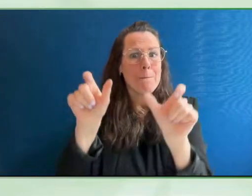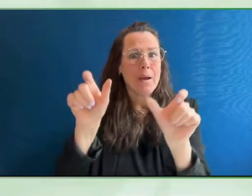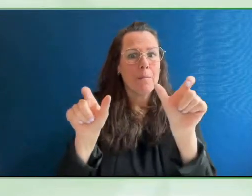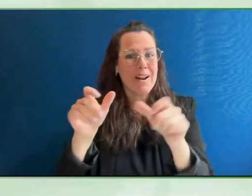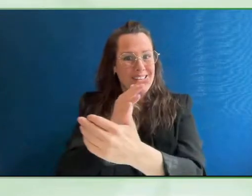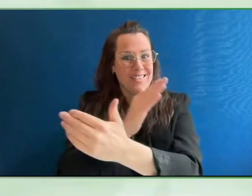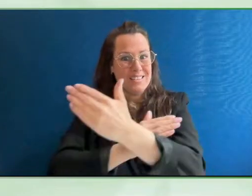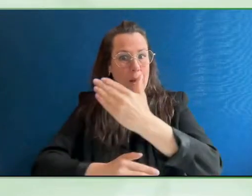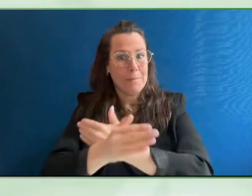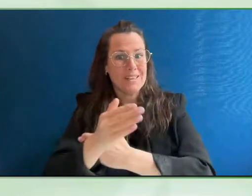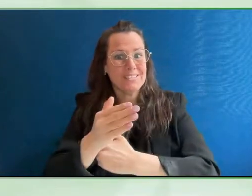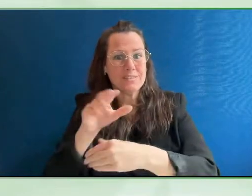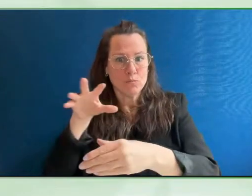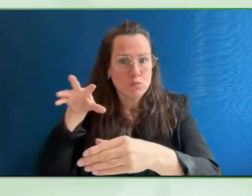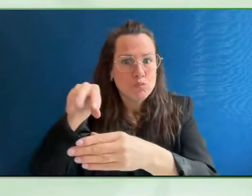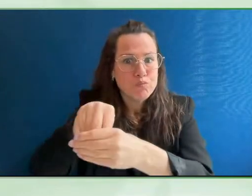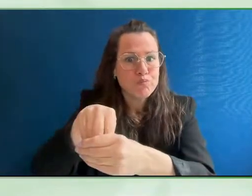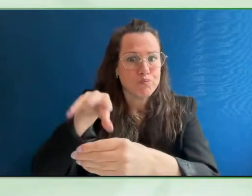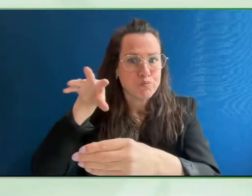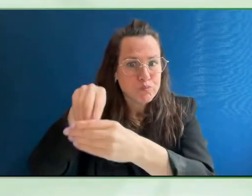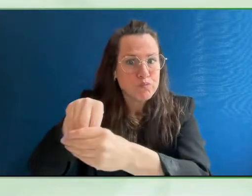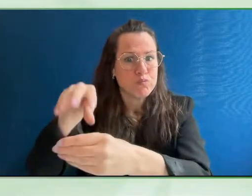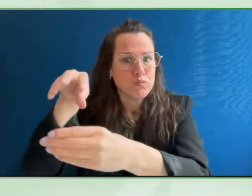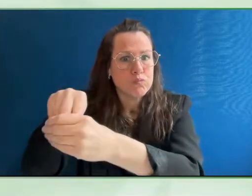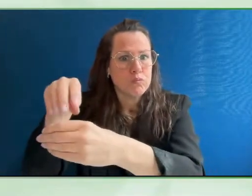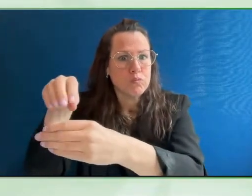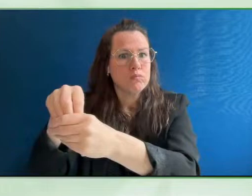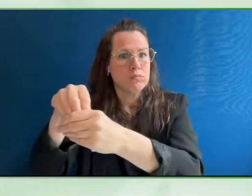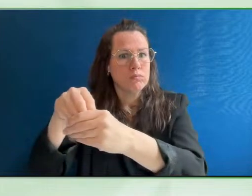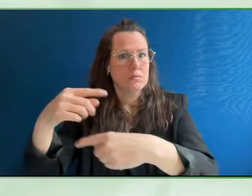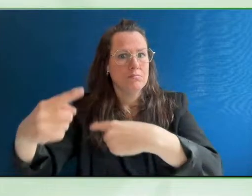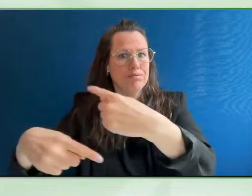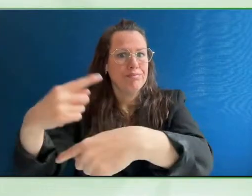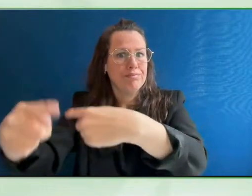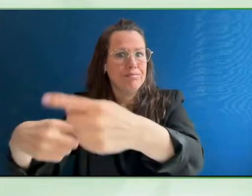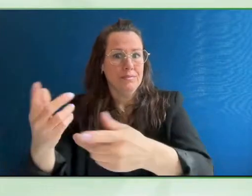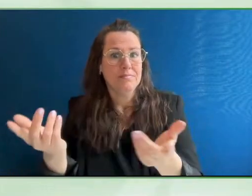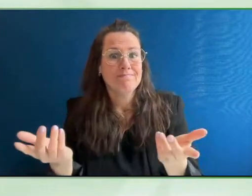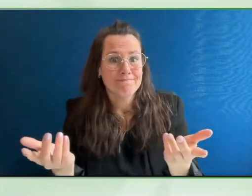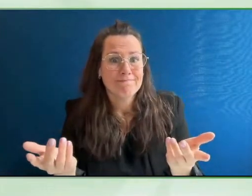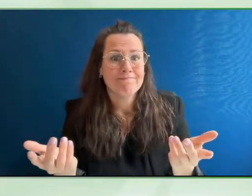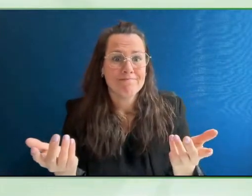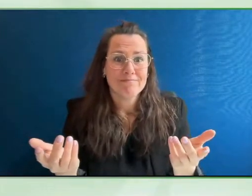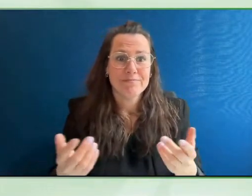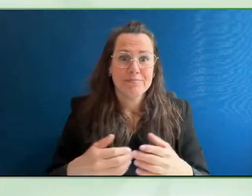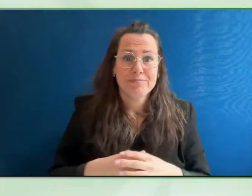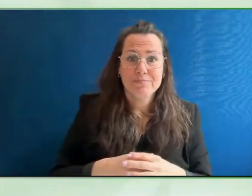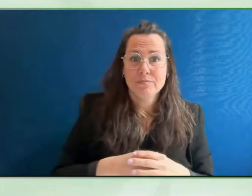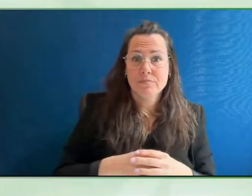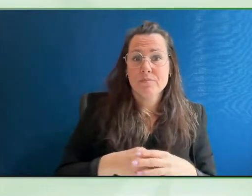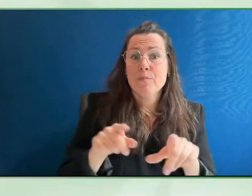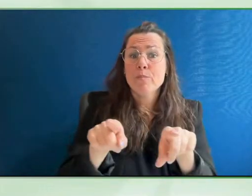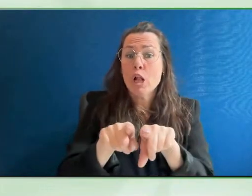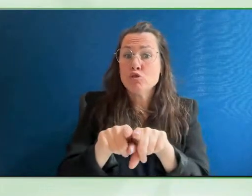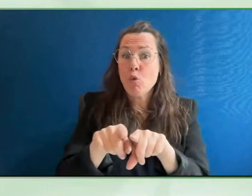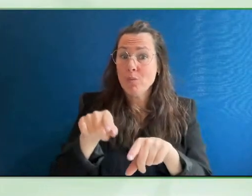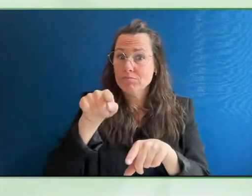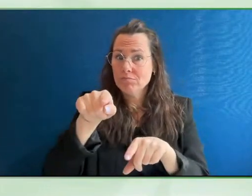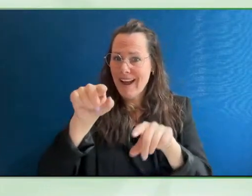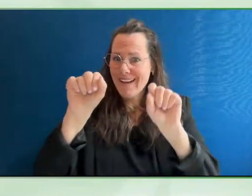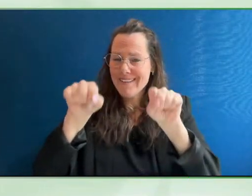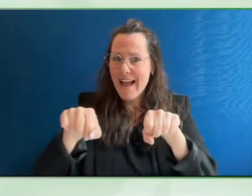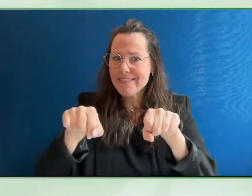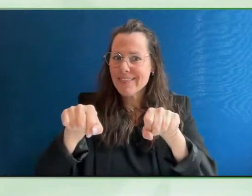less scary. It becomes less of a tick box exercise, and in terms of a thing that we actually want to accomplish as opposed to just be done